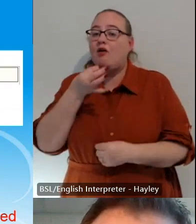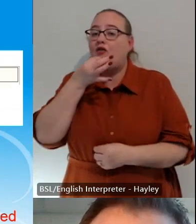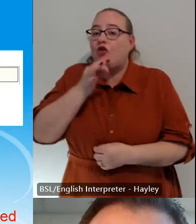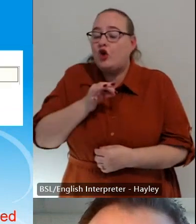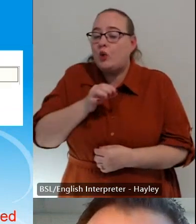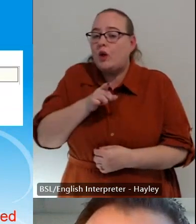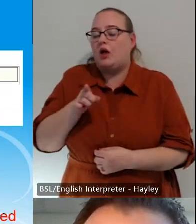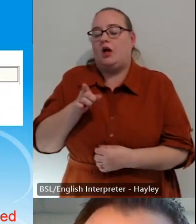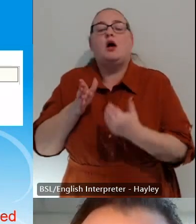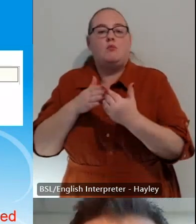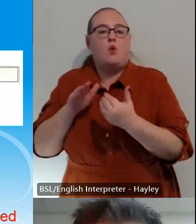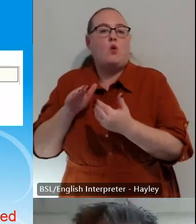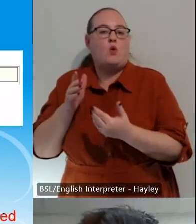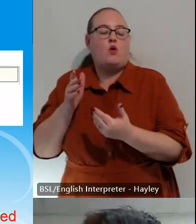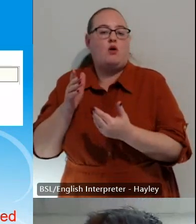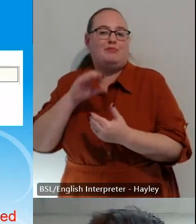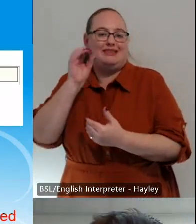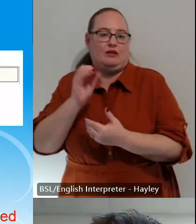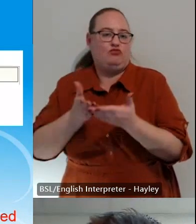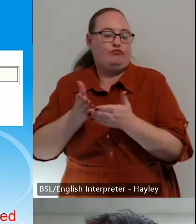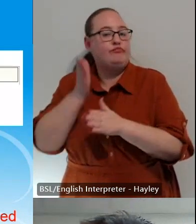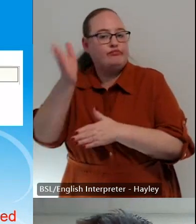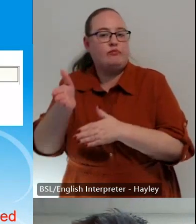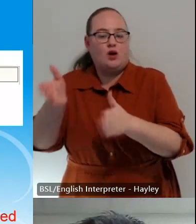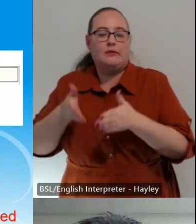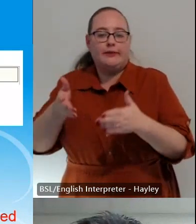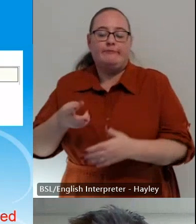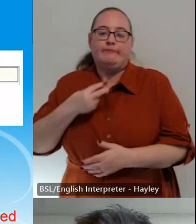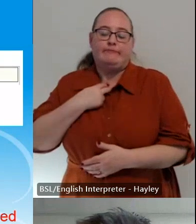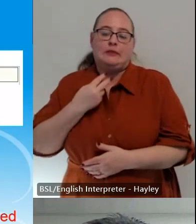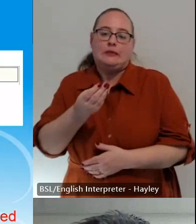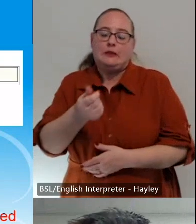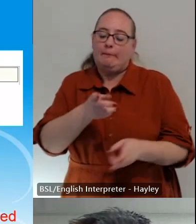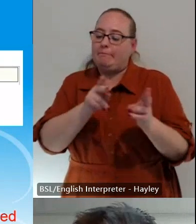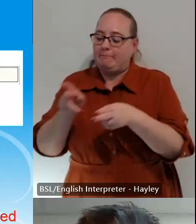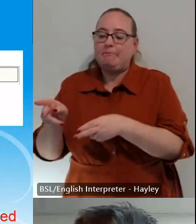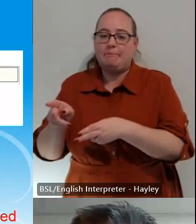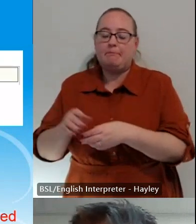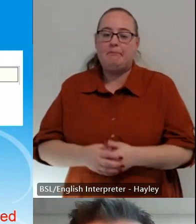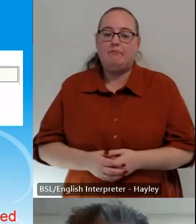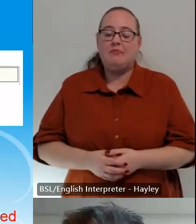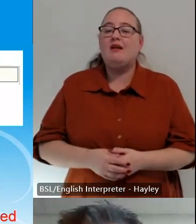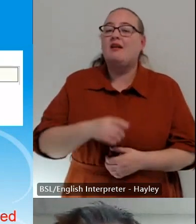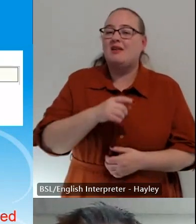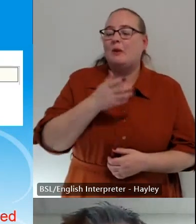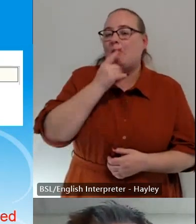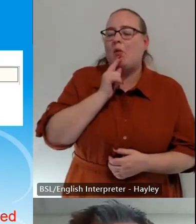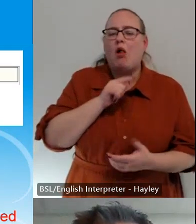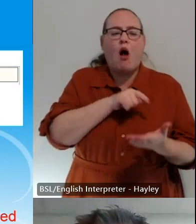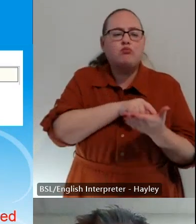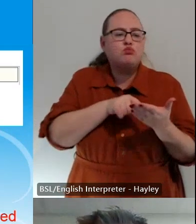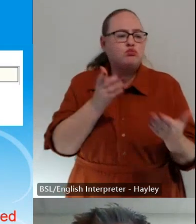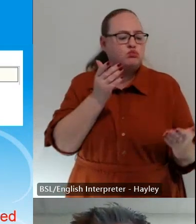ended up hospitalized, and unfortunately some of them died. So actually, people use this study to say that natural immunity is